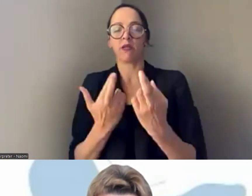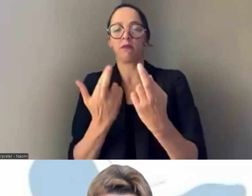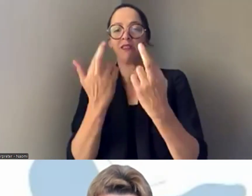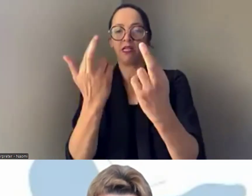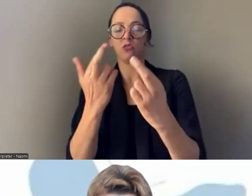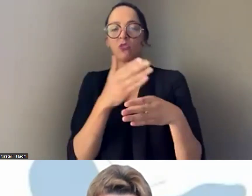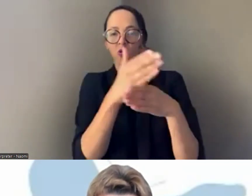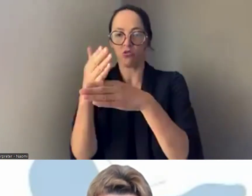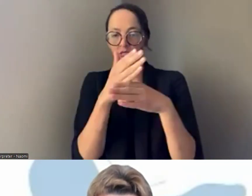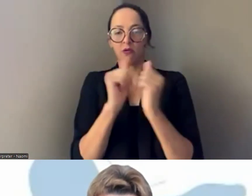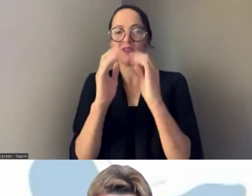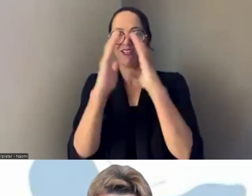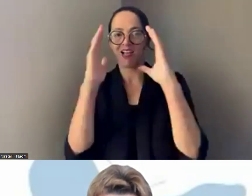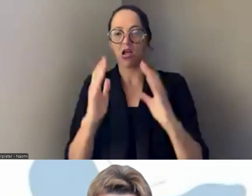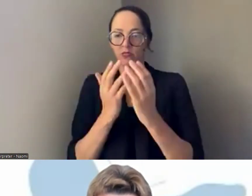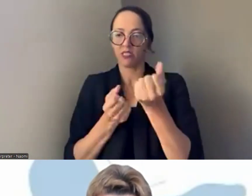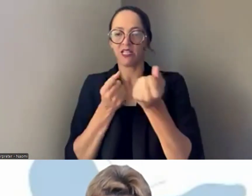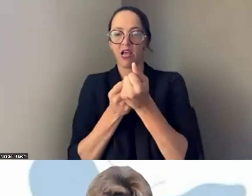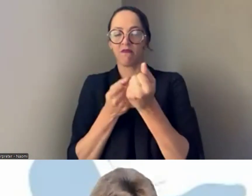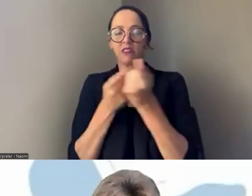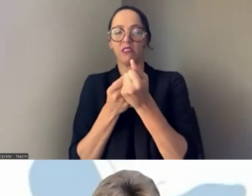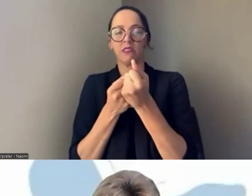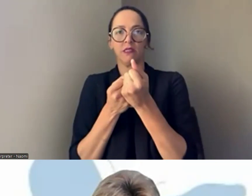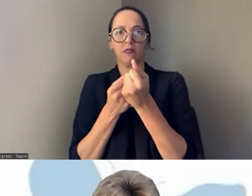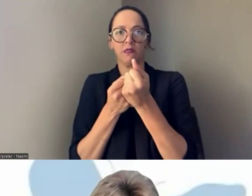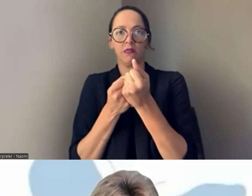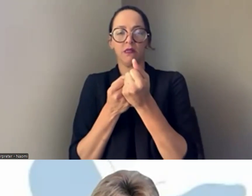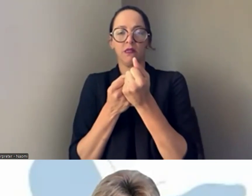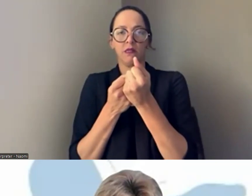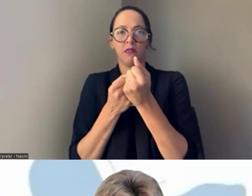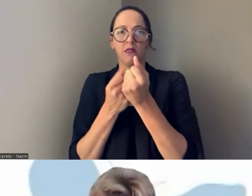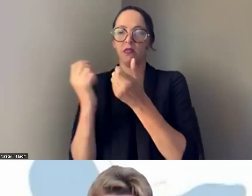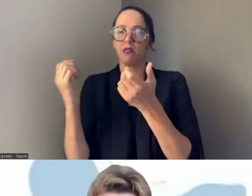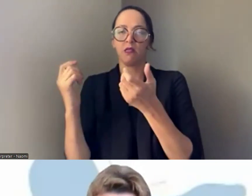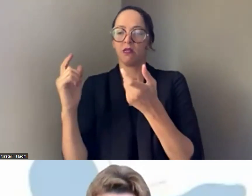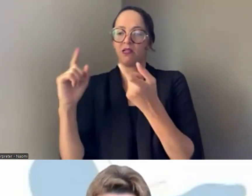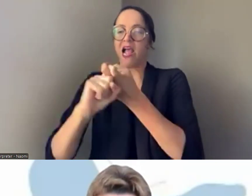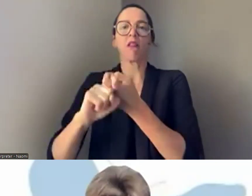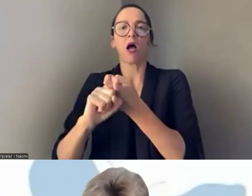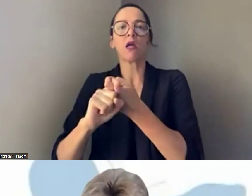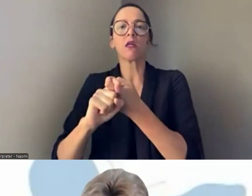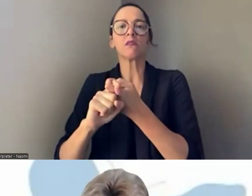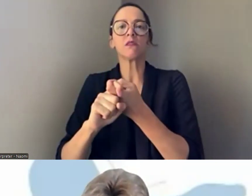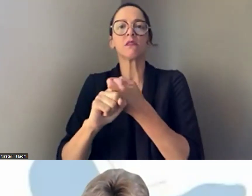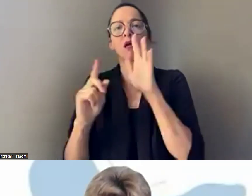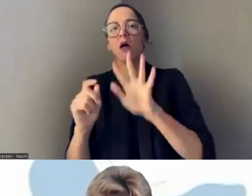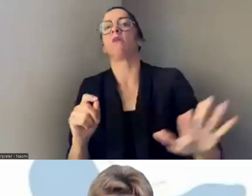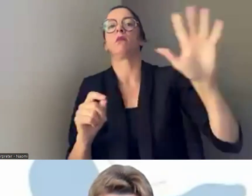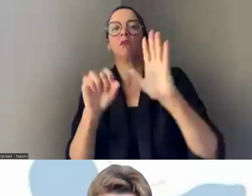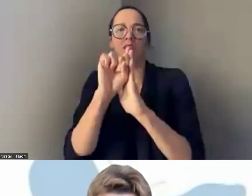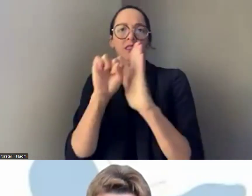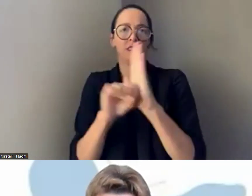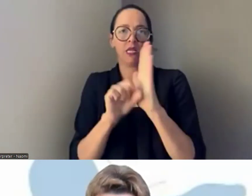with housing advocacy allies around the state who will want to be supportive of these asks